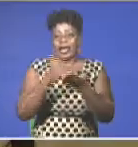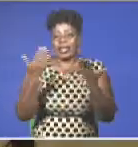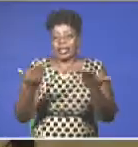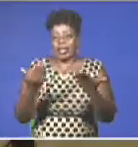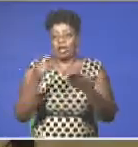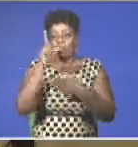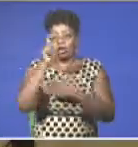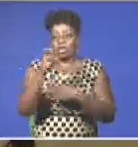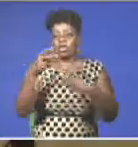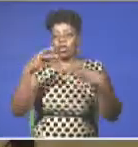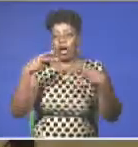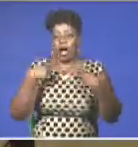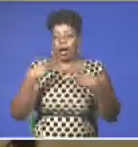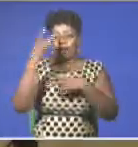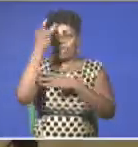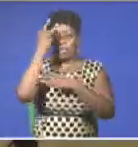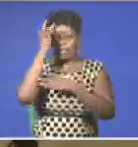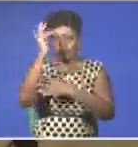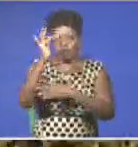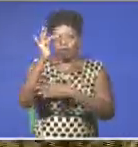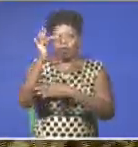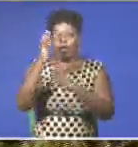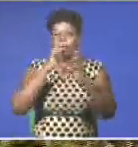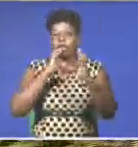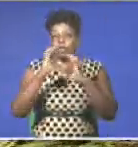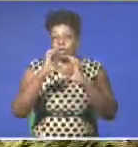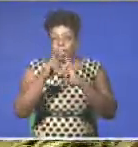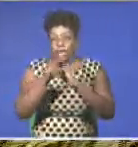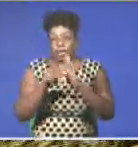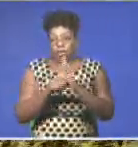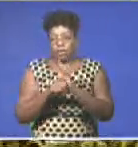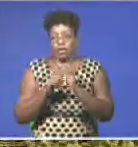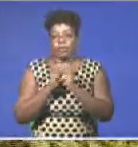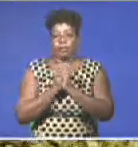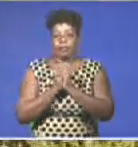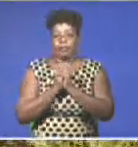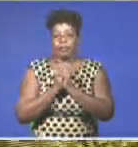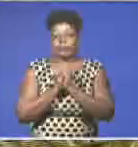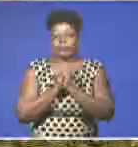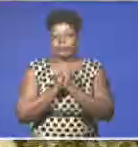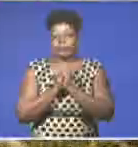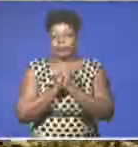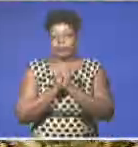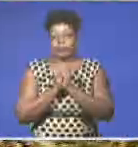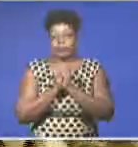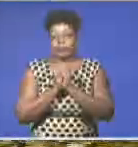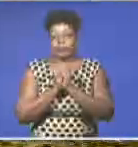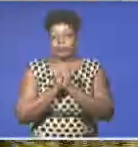to have an intelligent conversation. Cleopatra Murphy, CNS Network News.